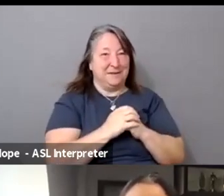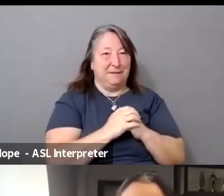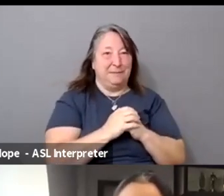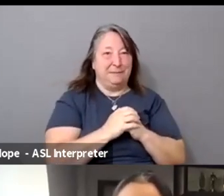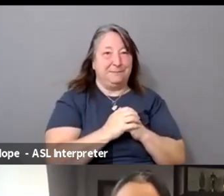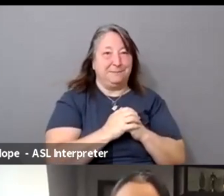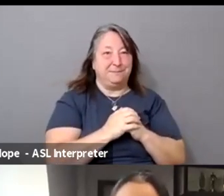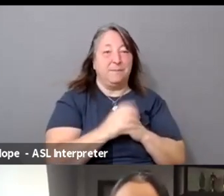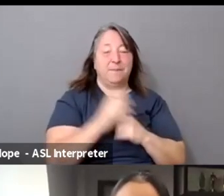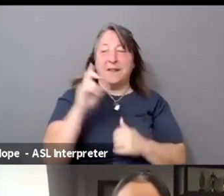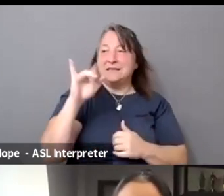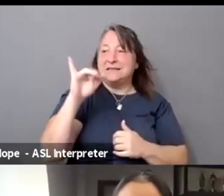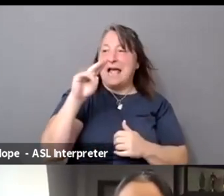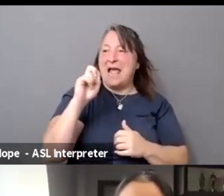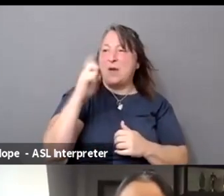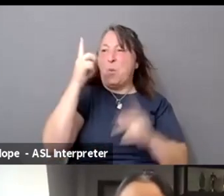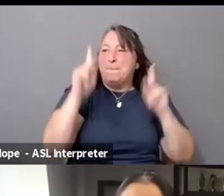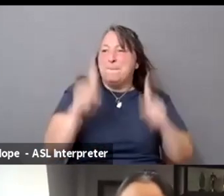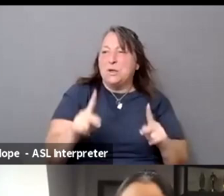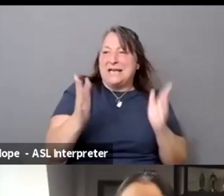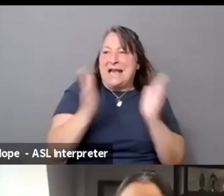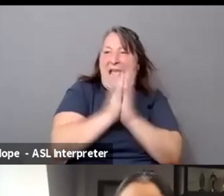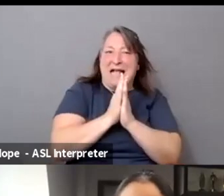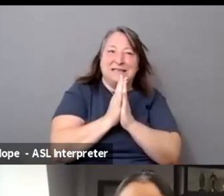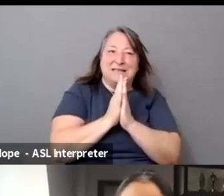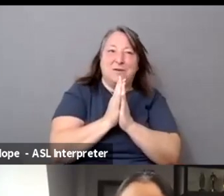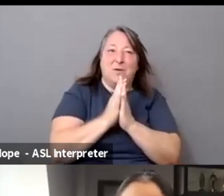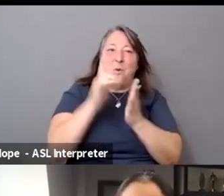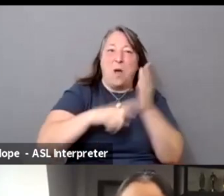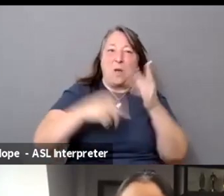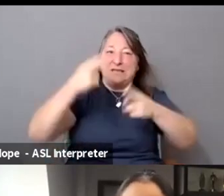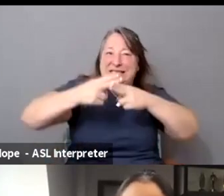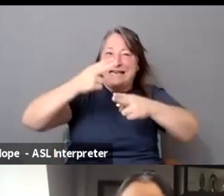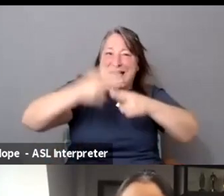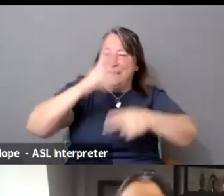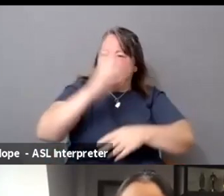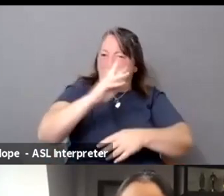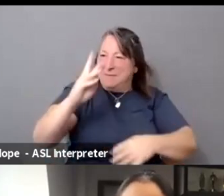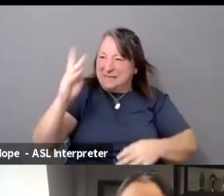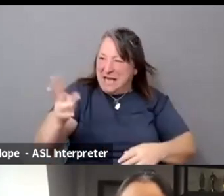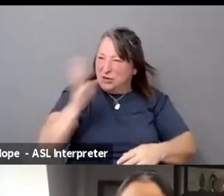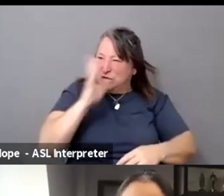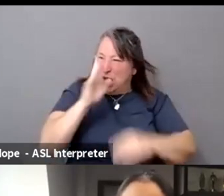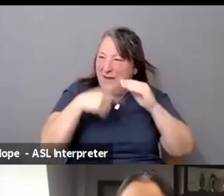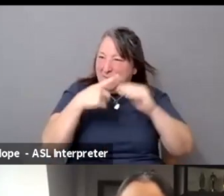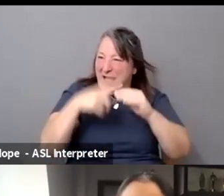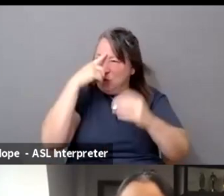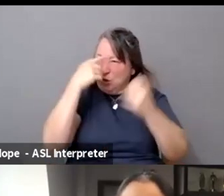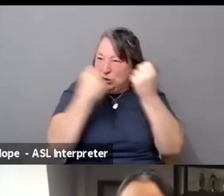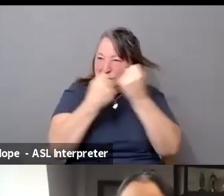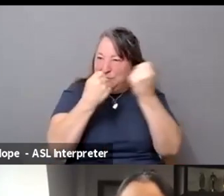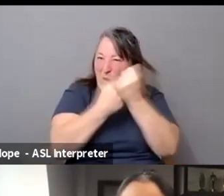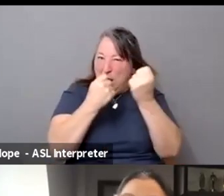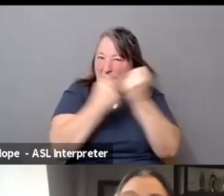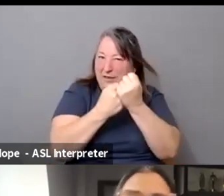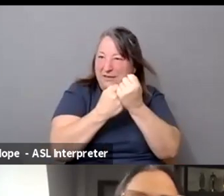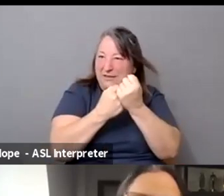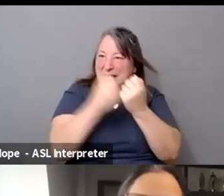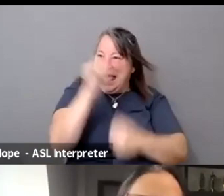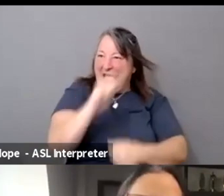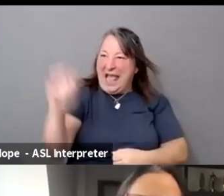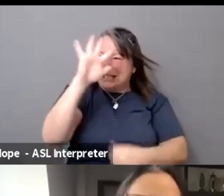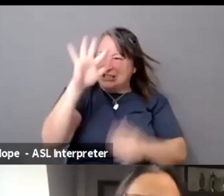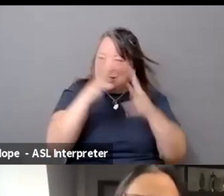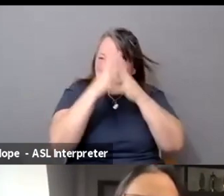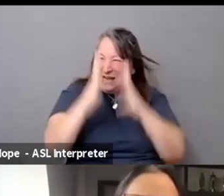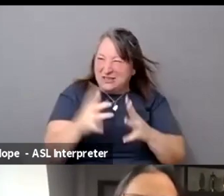So Diane, one person did ask, what was the name of the website you were talking about to support either Asian Americans,